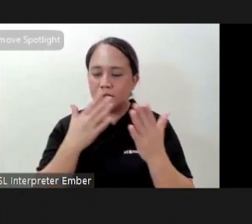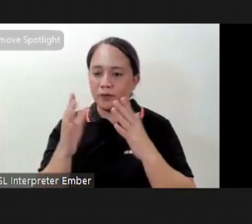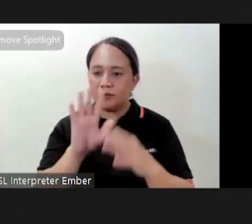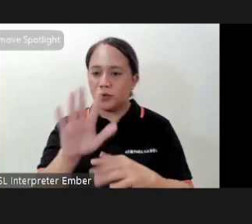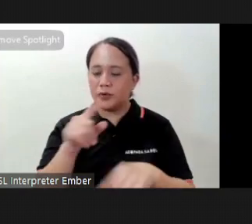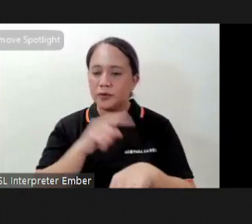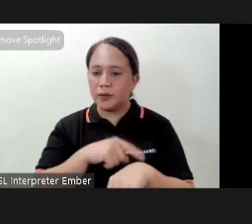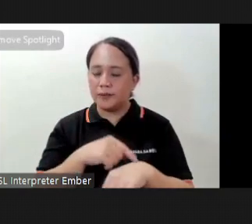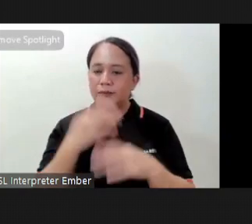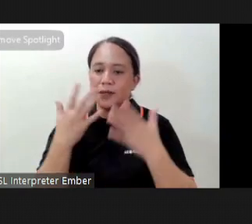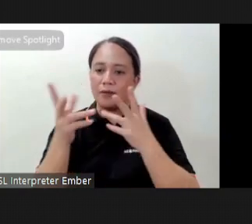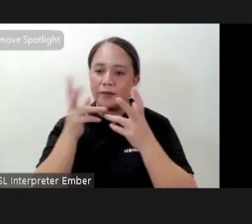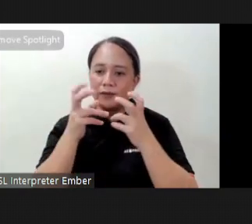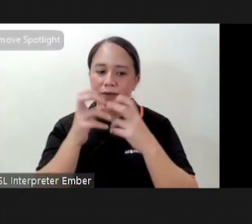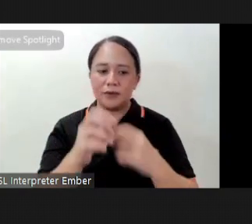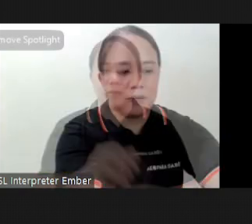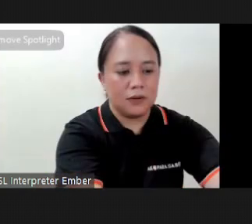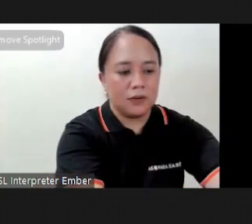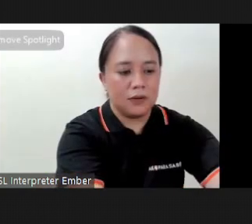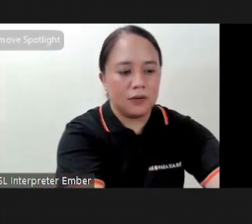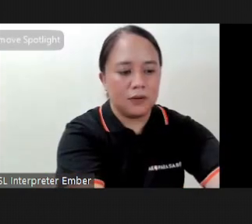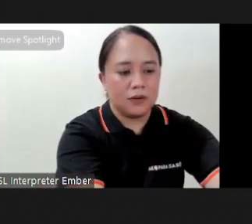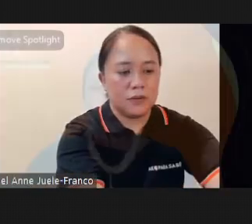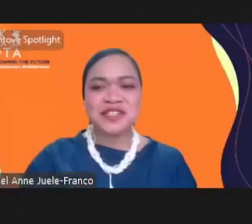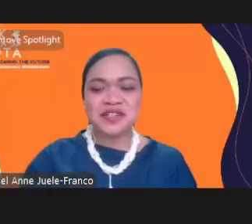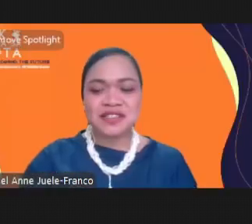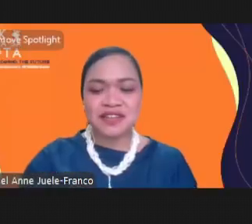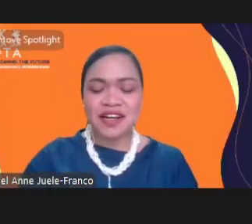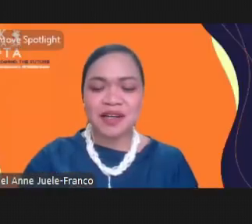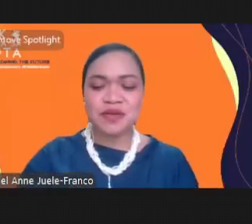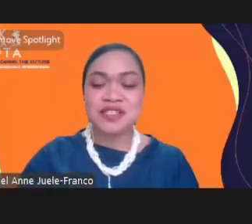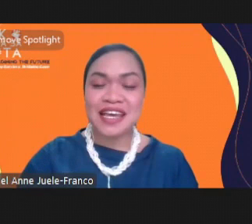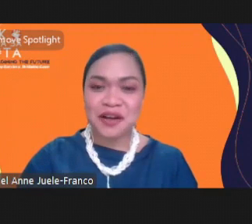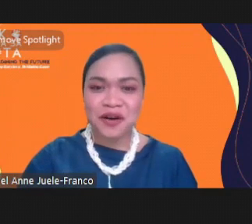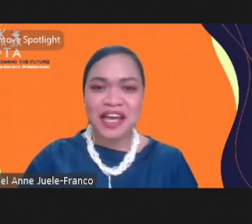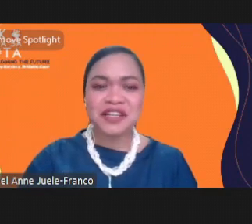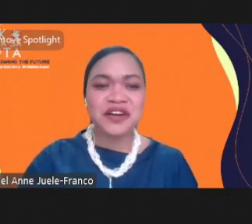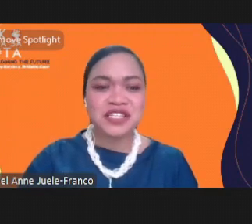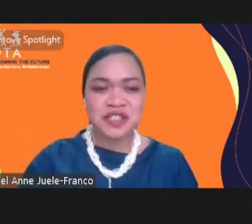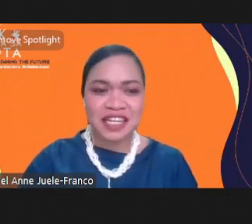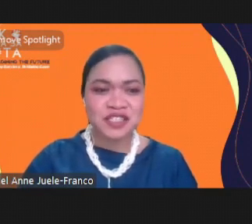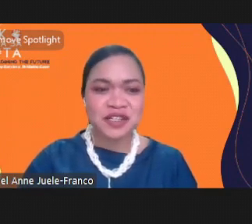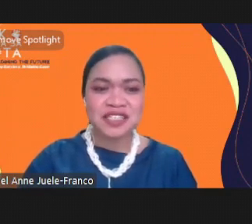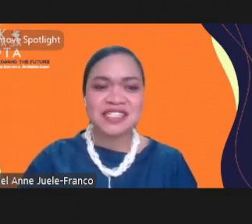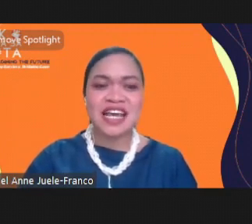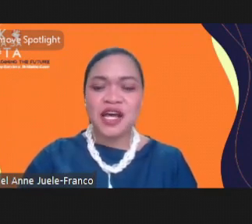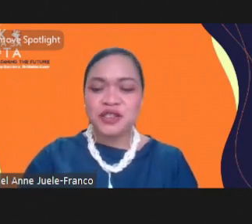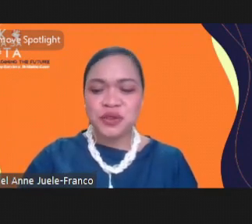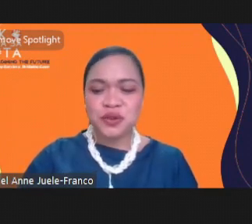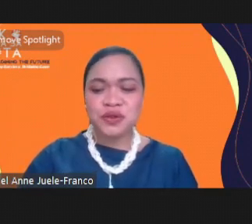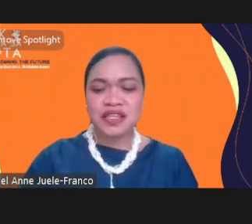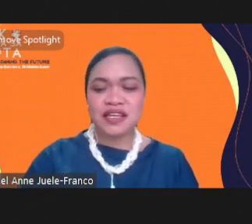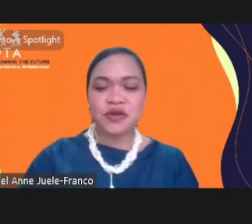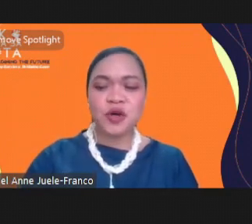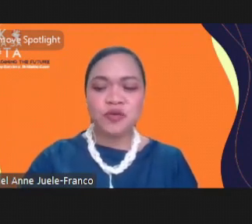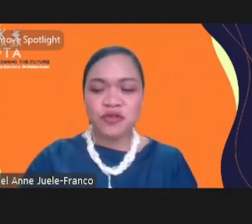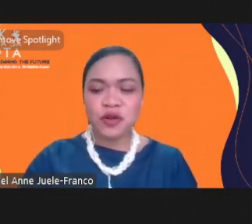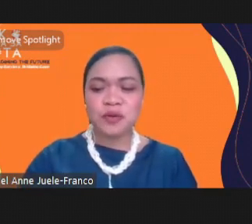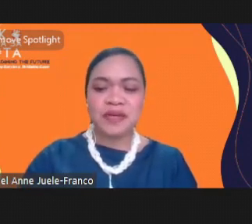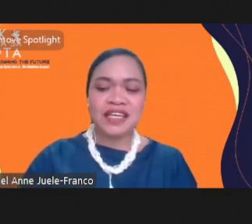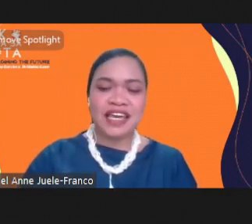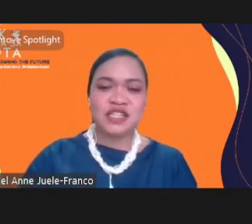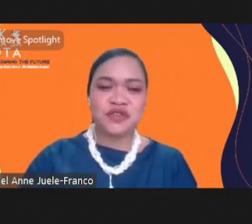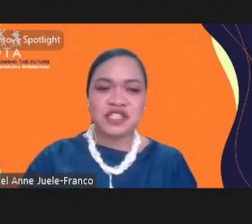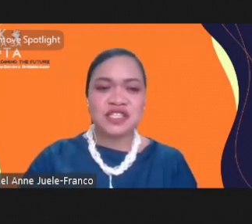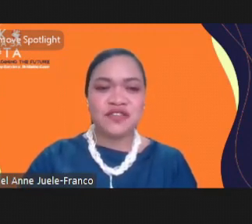time thank you for listening thank you very much Mr. Goseco and congratulations to the rope